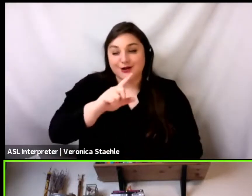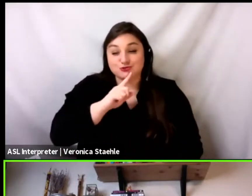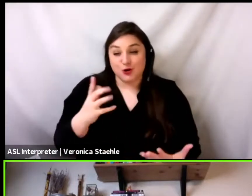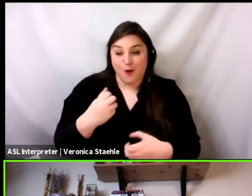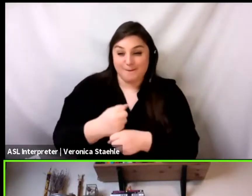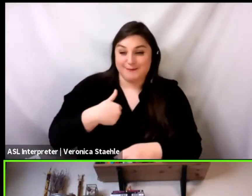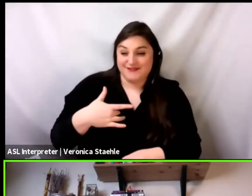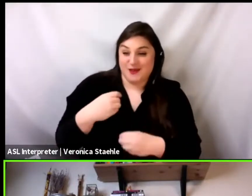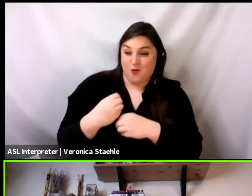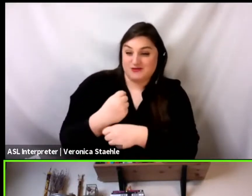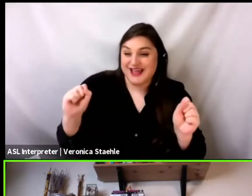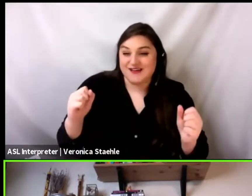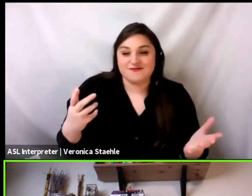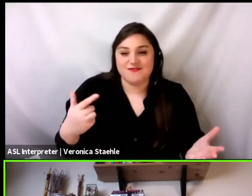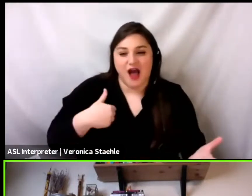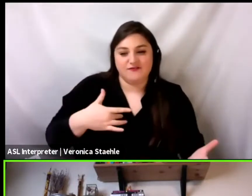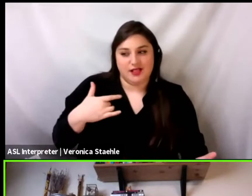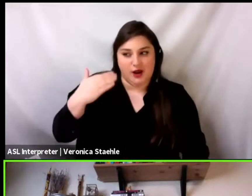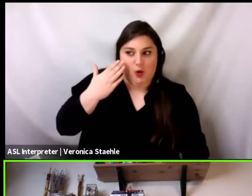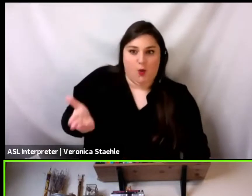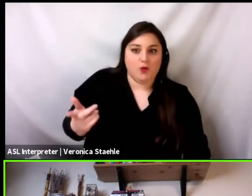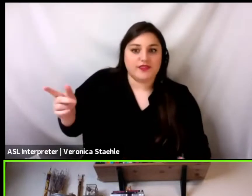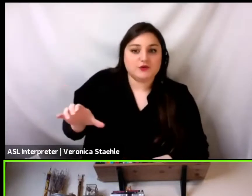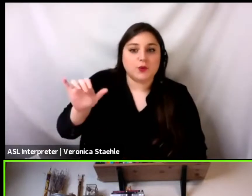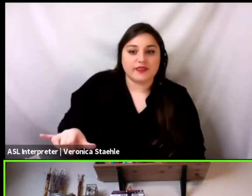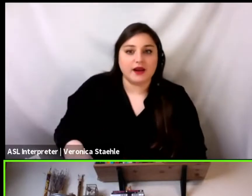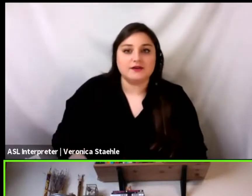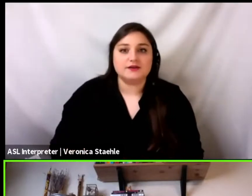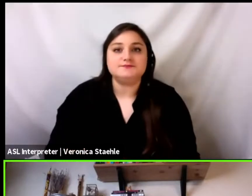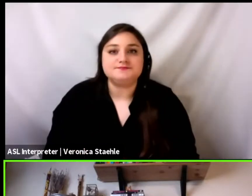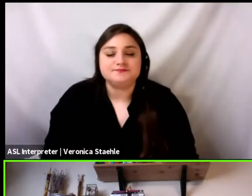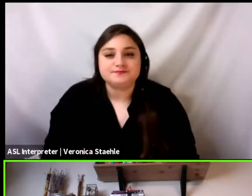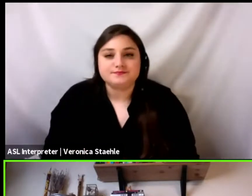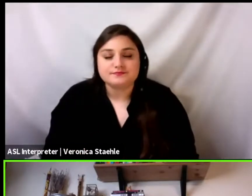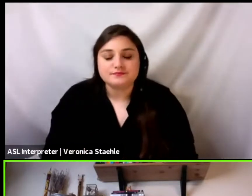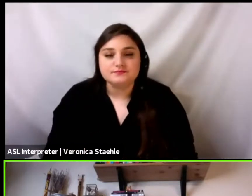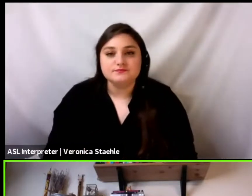I feel the same in terms of business model and making profit.